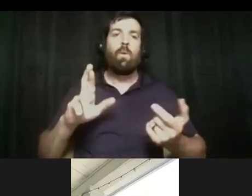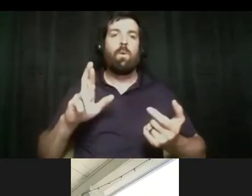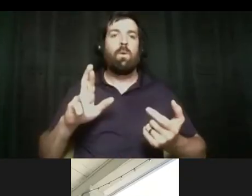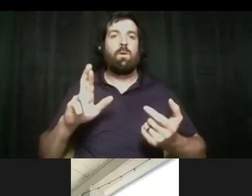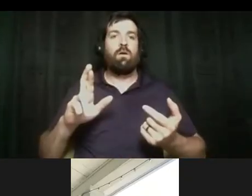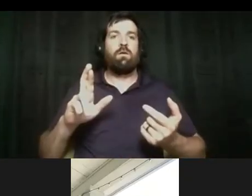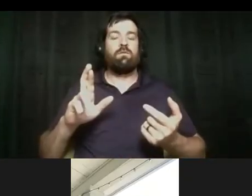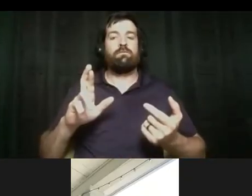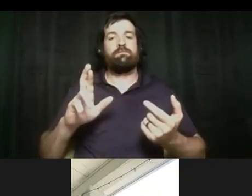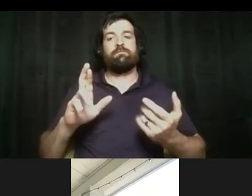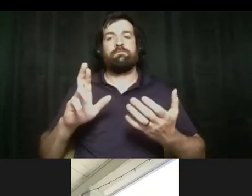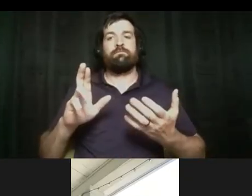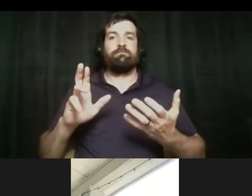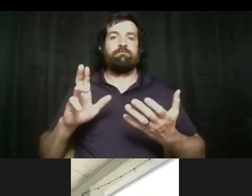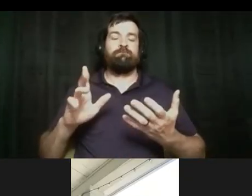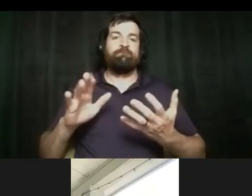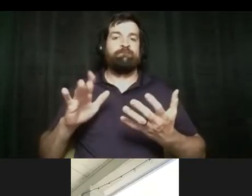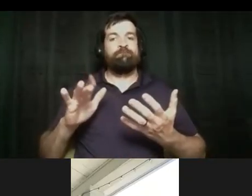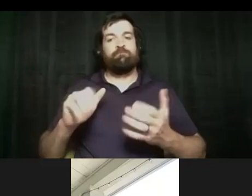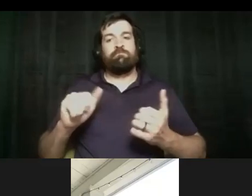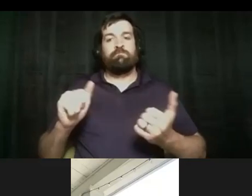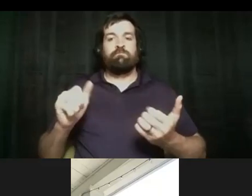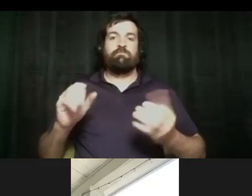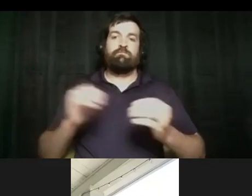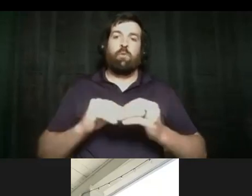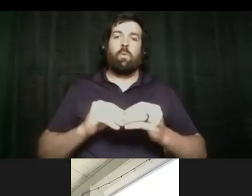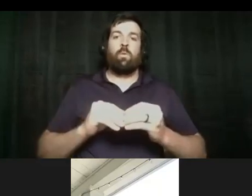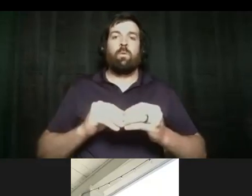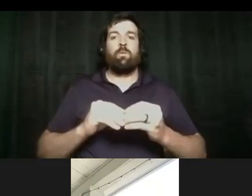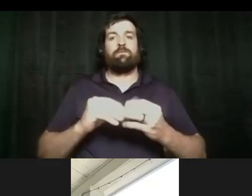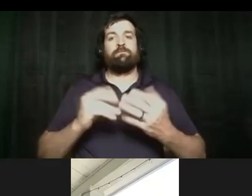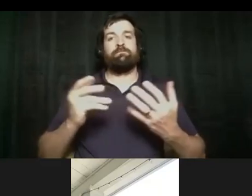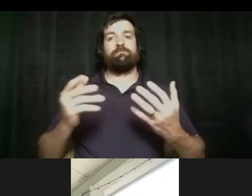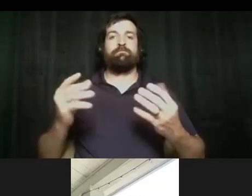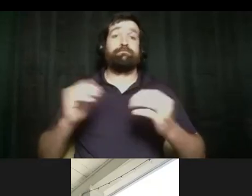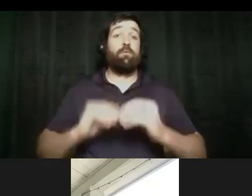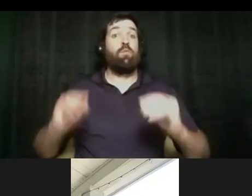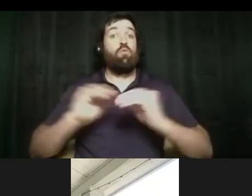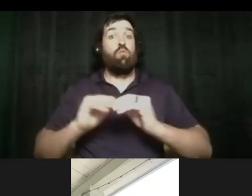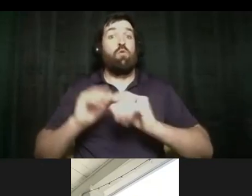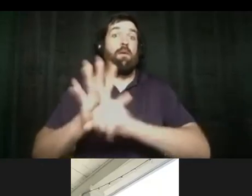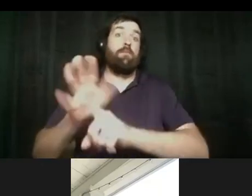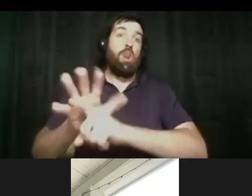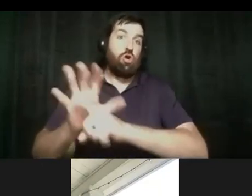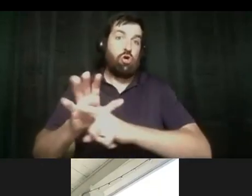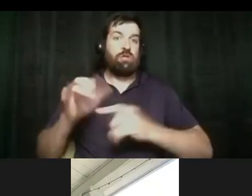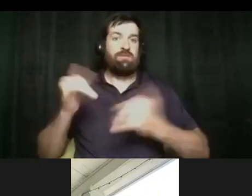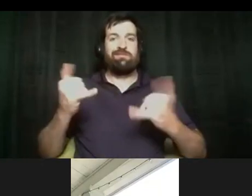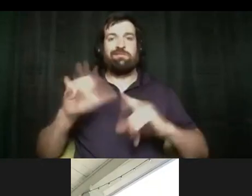people recommendation, which is, is getting more and more popular in this